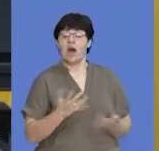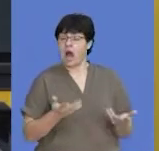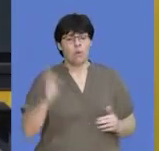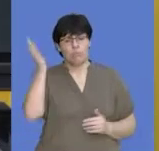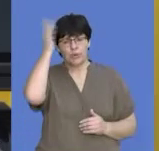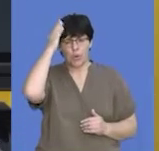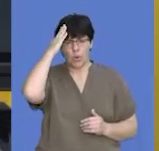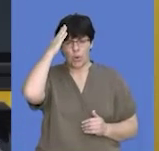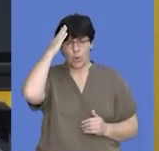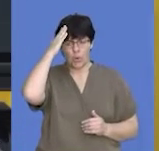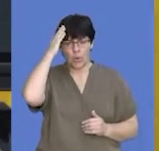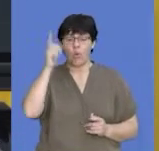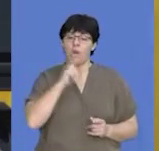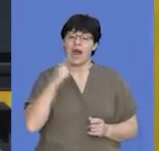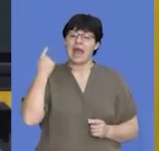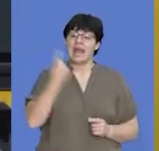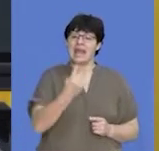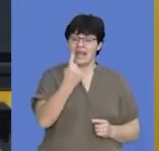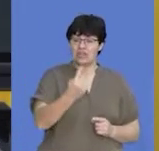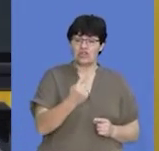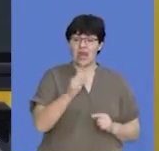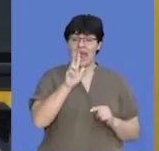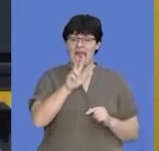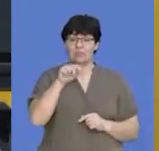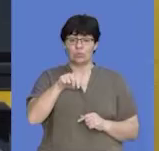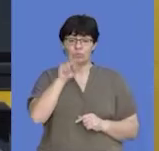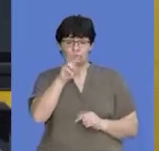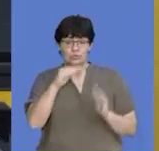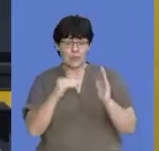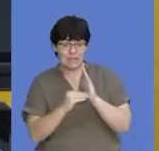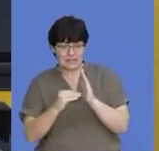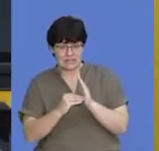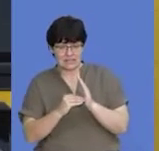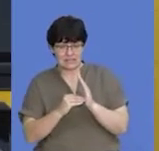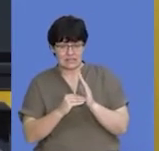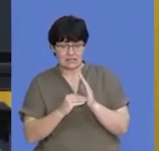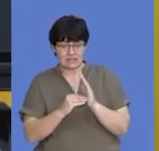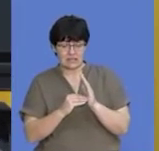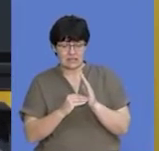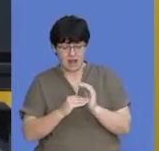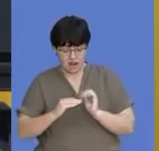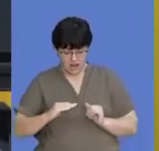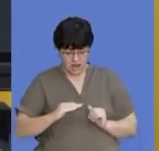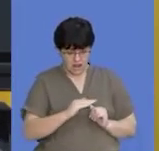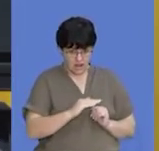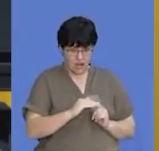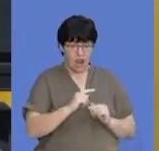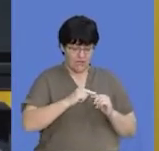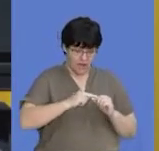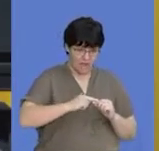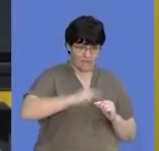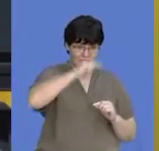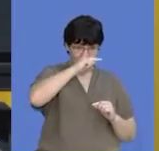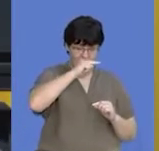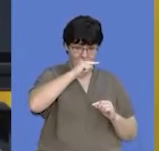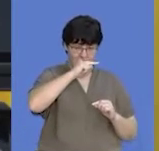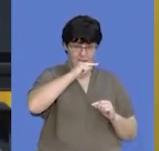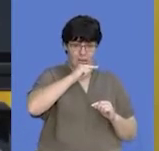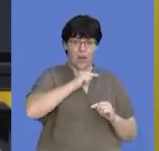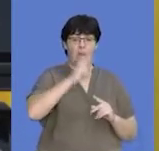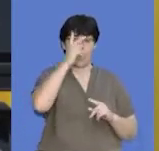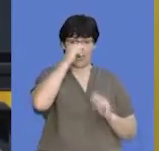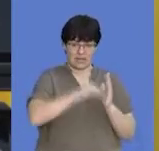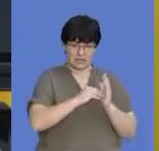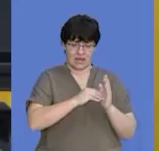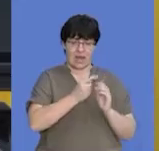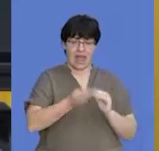do I know that? For every 8.2 meters in horizontal elevation, the vertical interval will increase